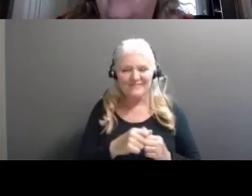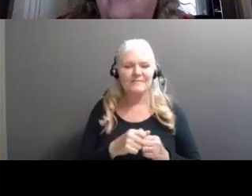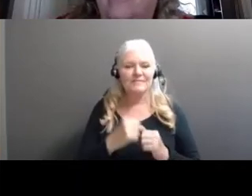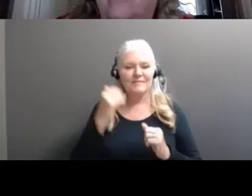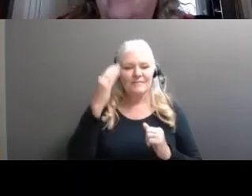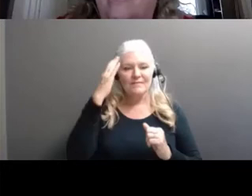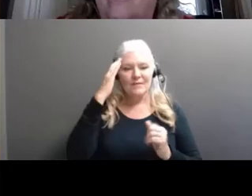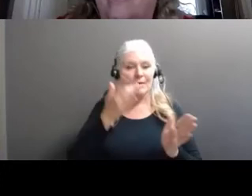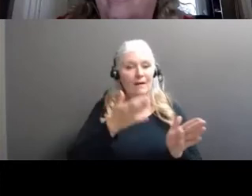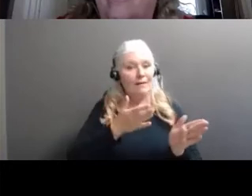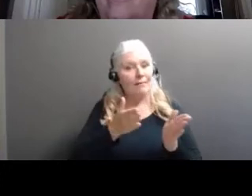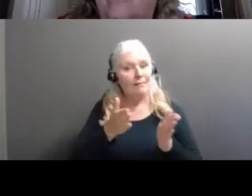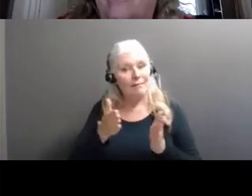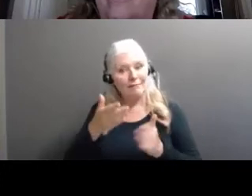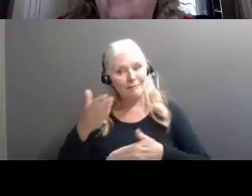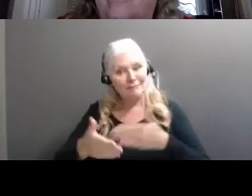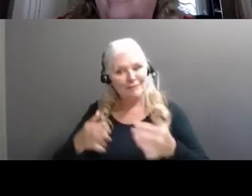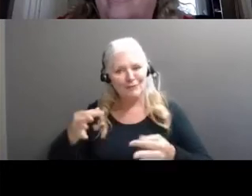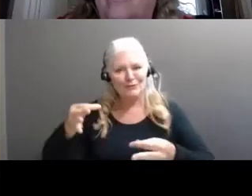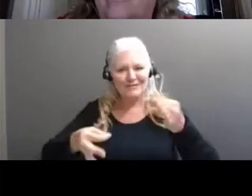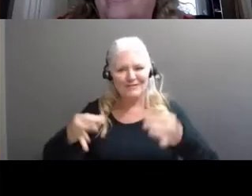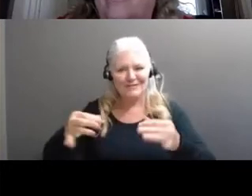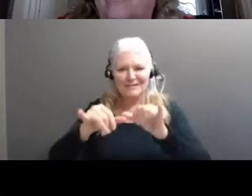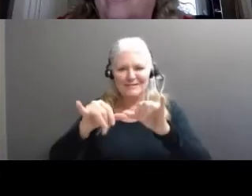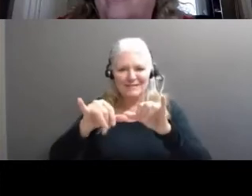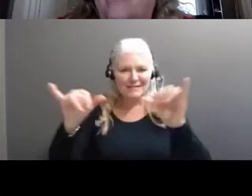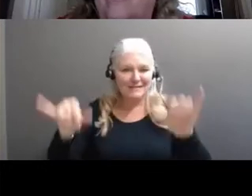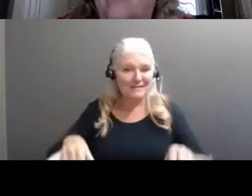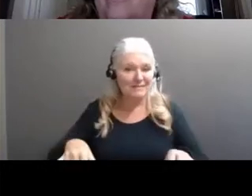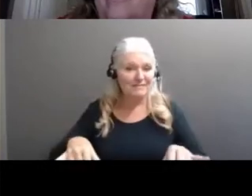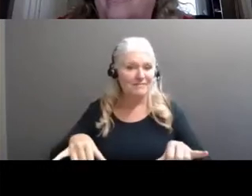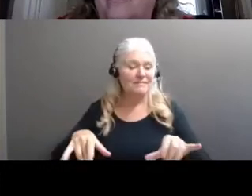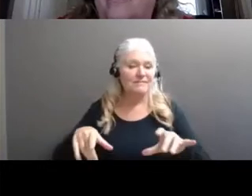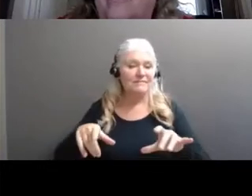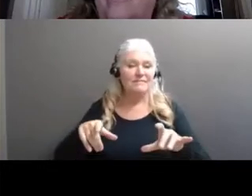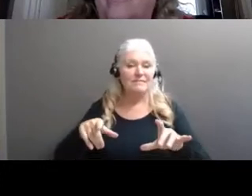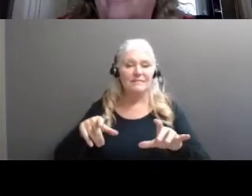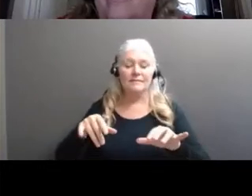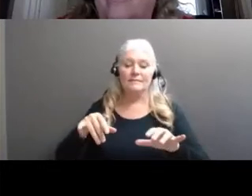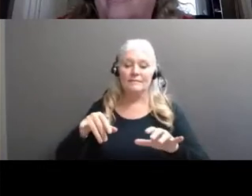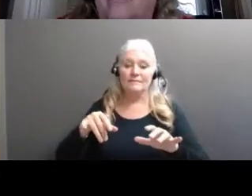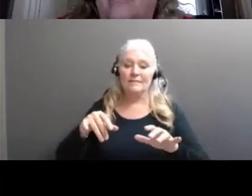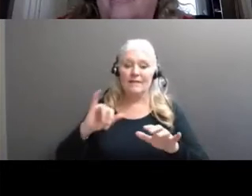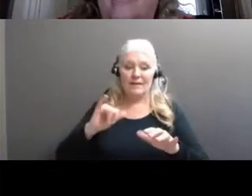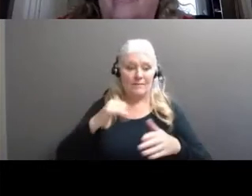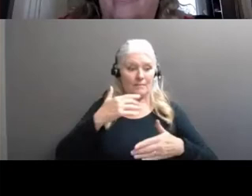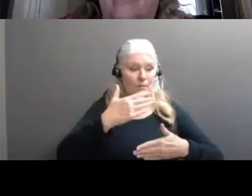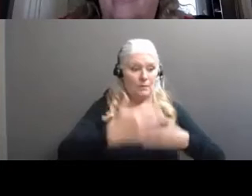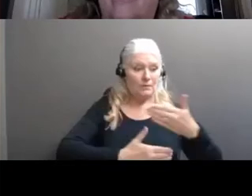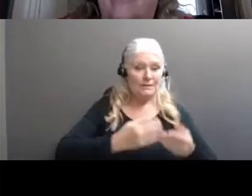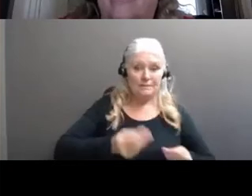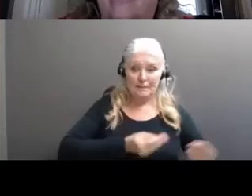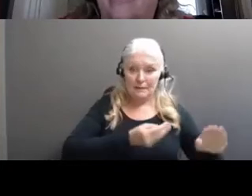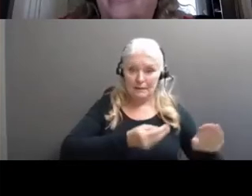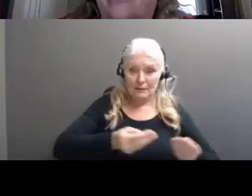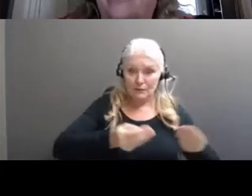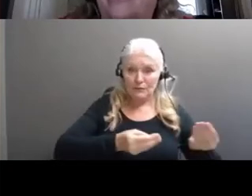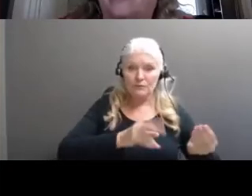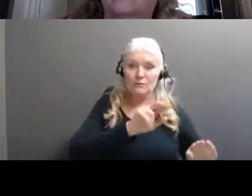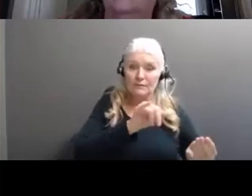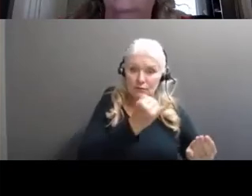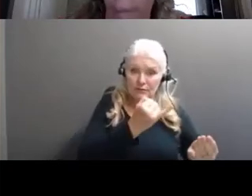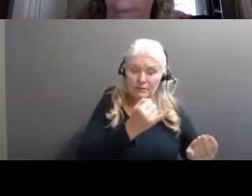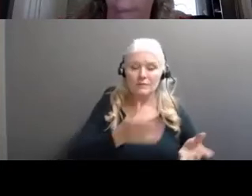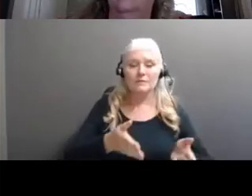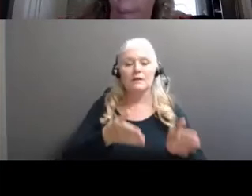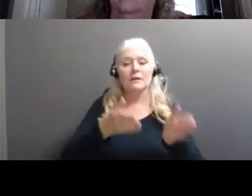of talking about the justice system and how these processes, the justice system, work together or don't work together. And I think Nova Scotia has a